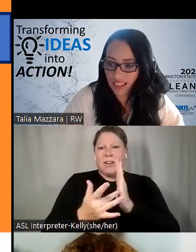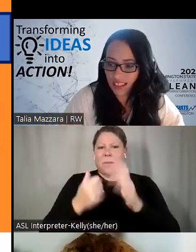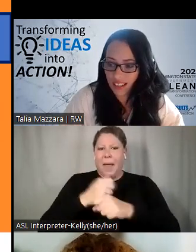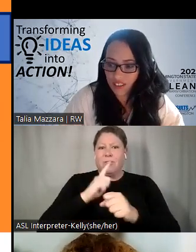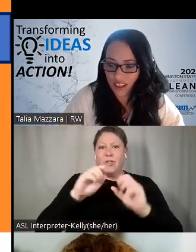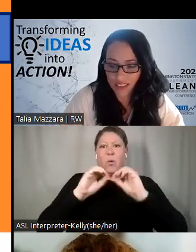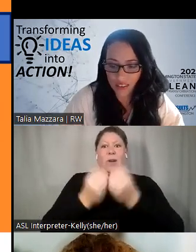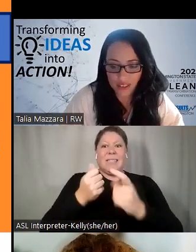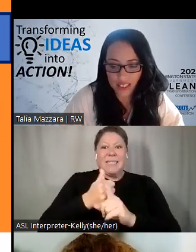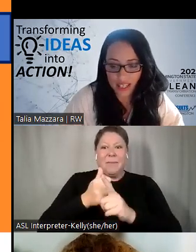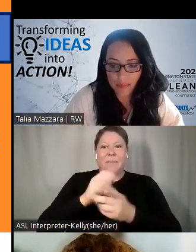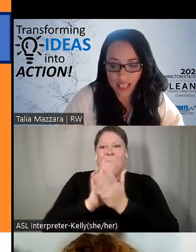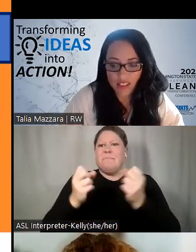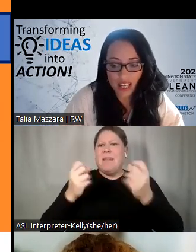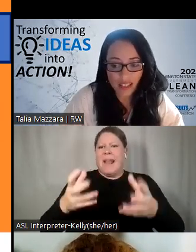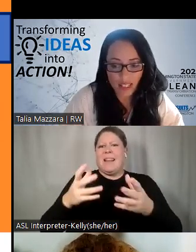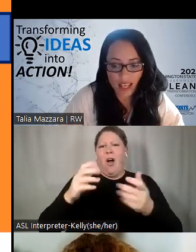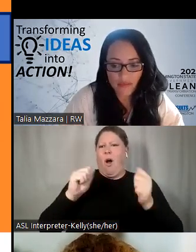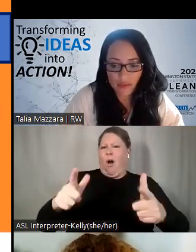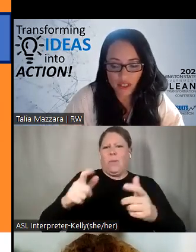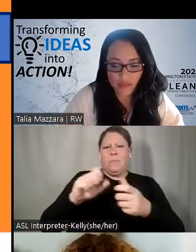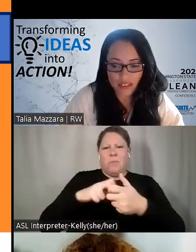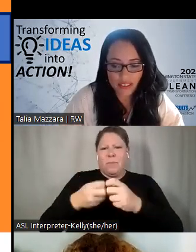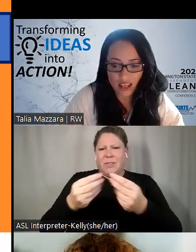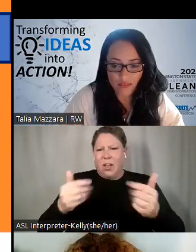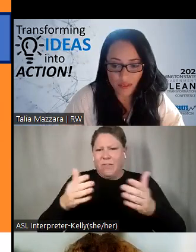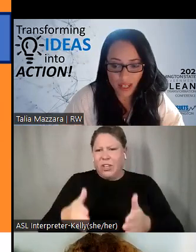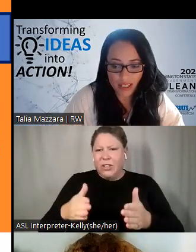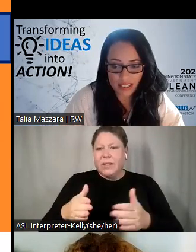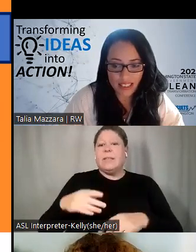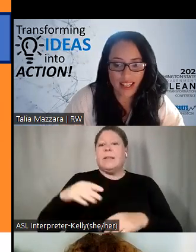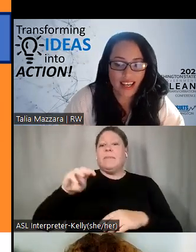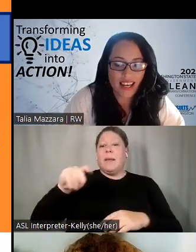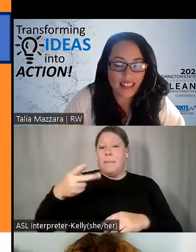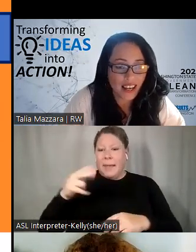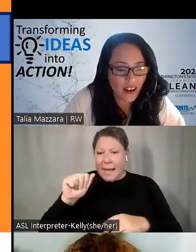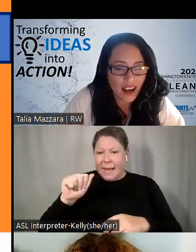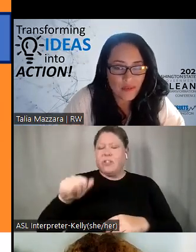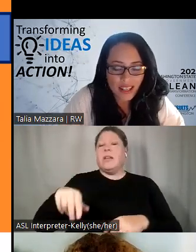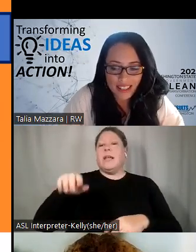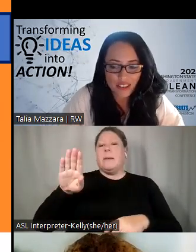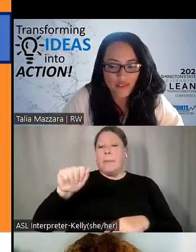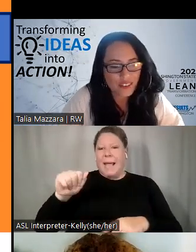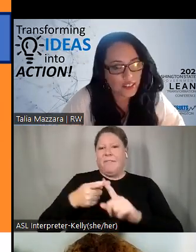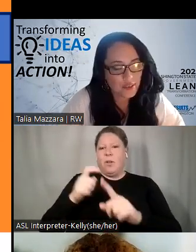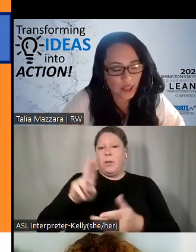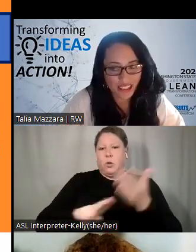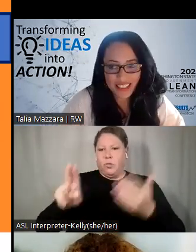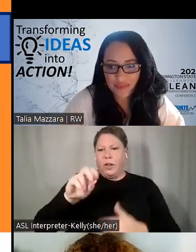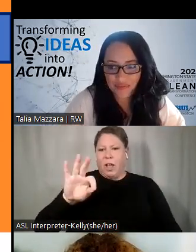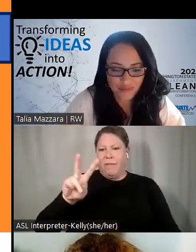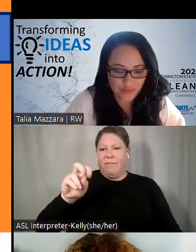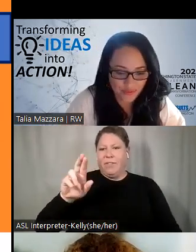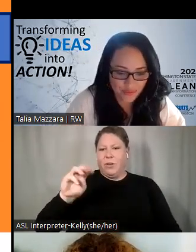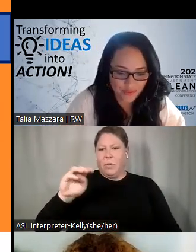solvers. Jonathan holds an MPH and a BA from the University of Vermont. And now I will hand it over to you, Bonnie.